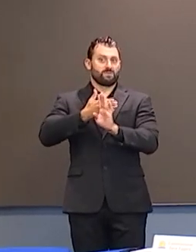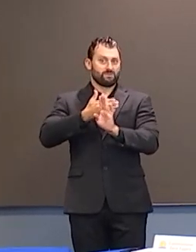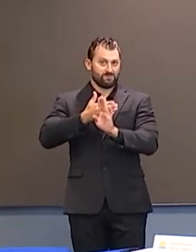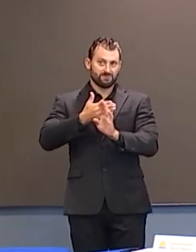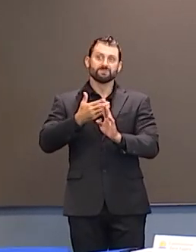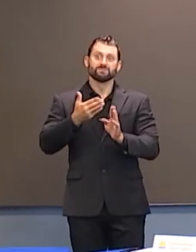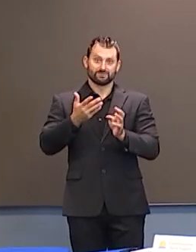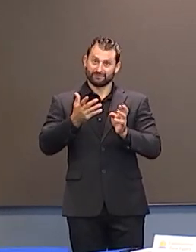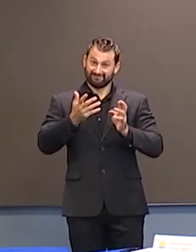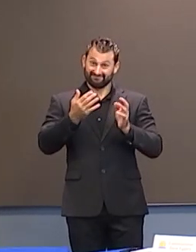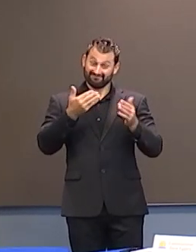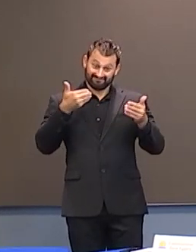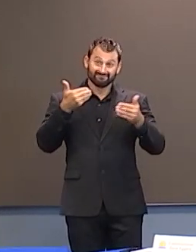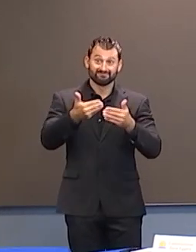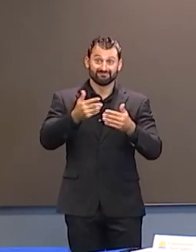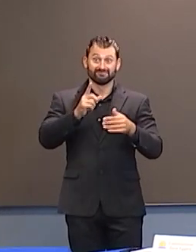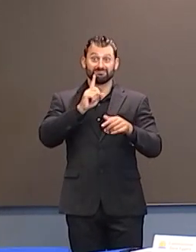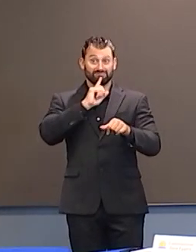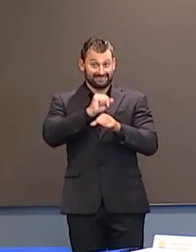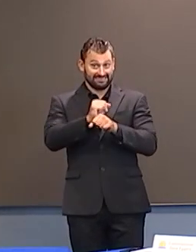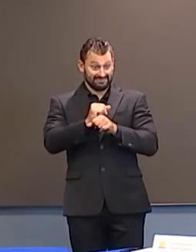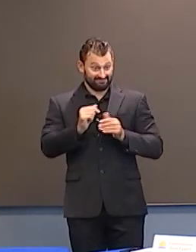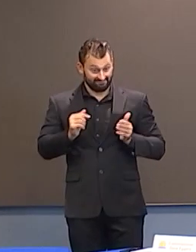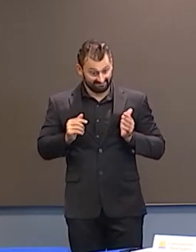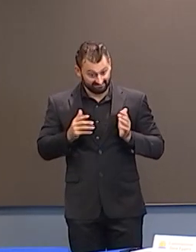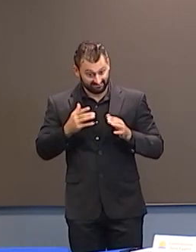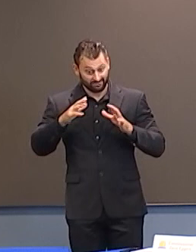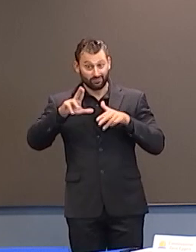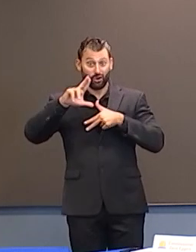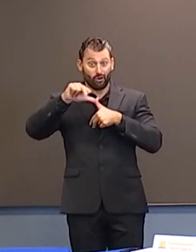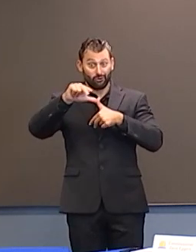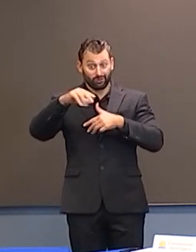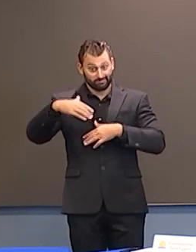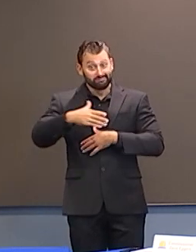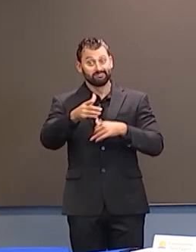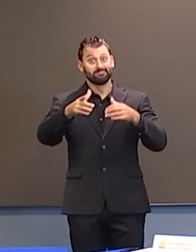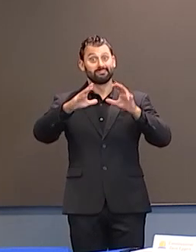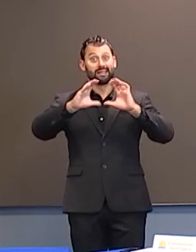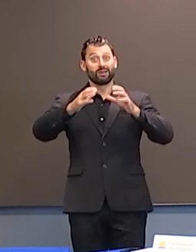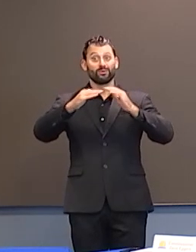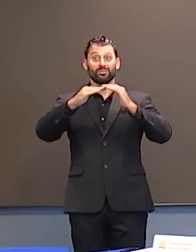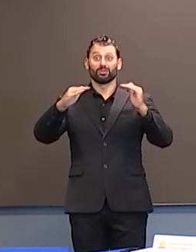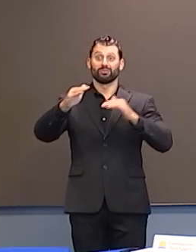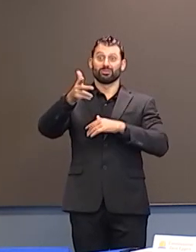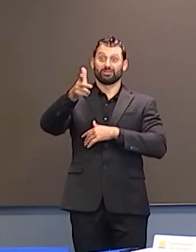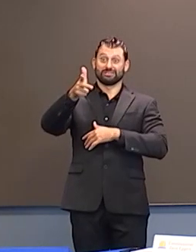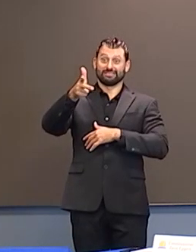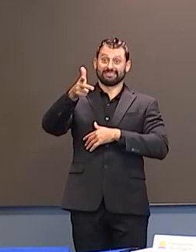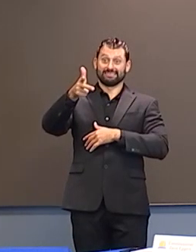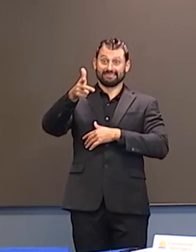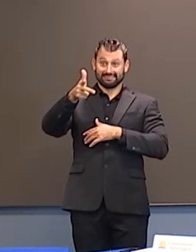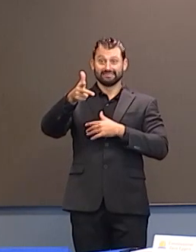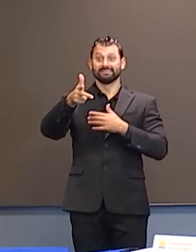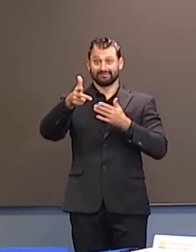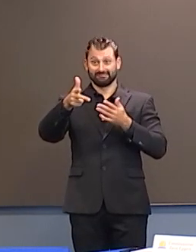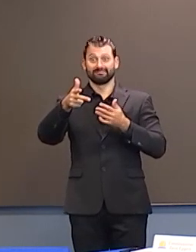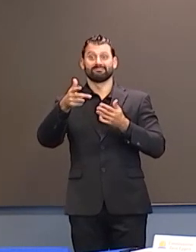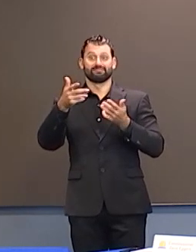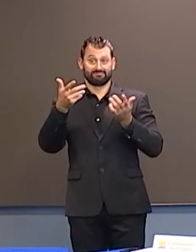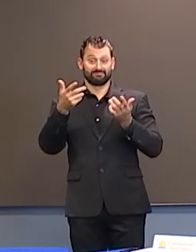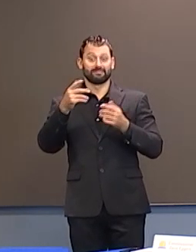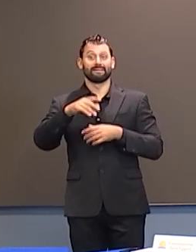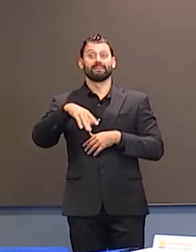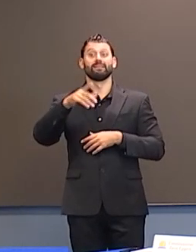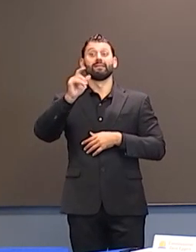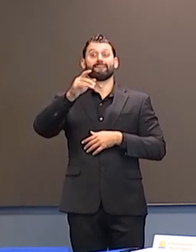three evacuation the clearance time is 26 hours if it's a category four it's 42 hours if it's a